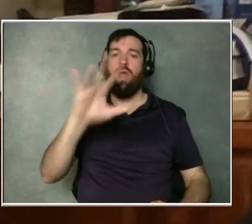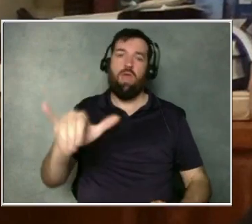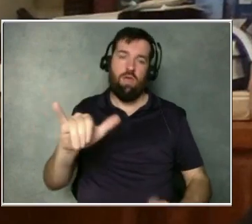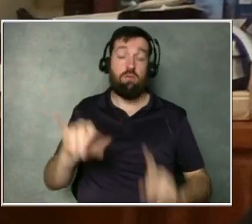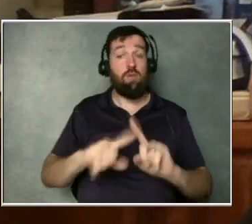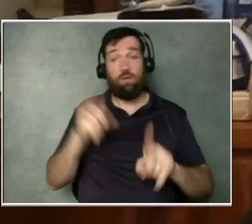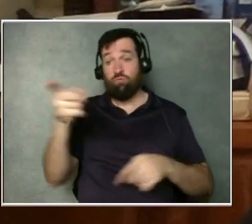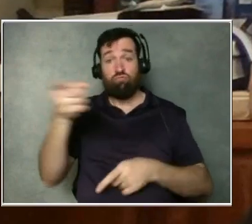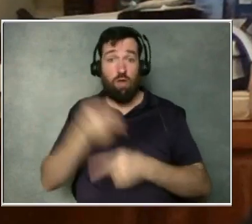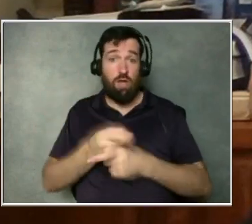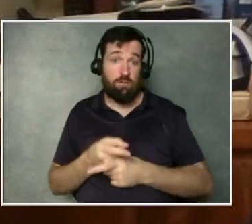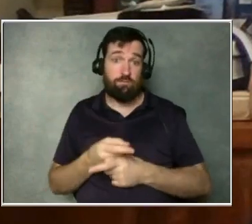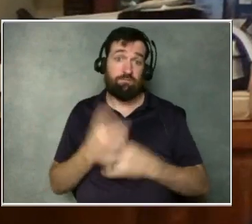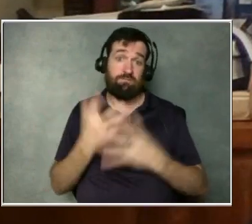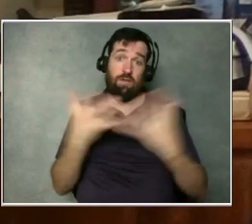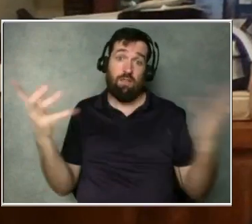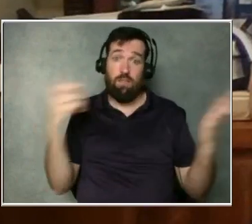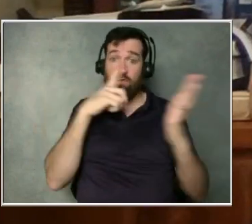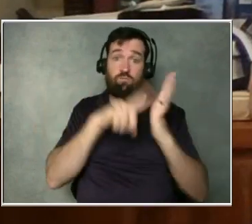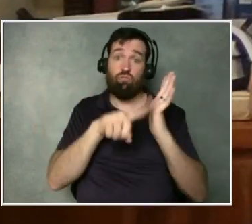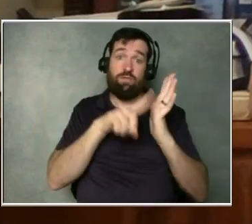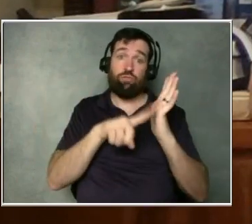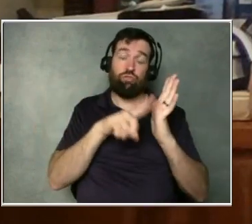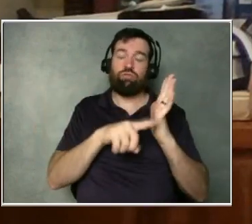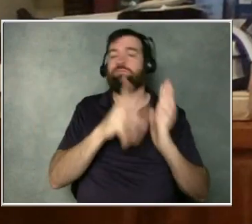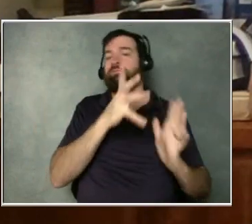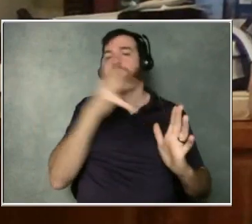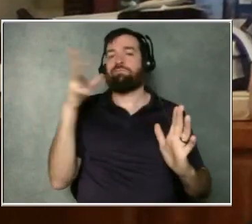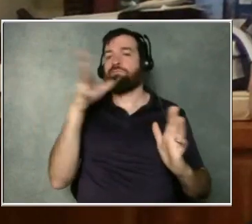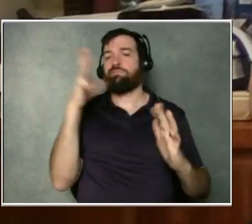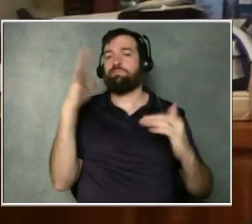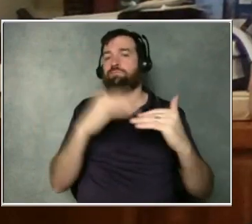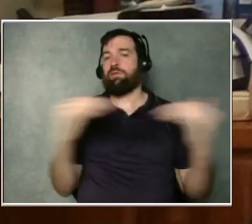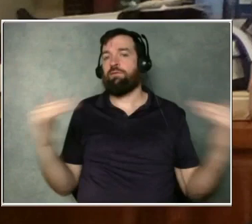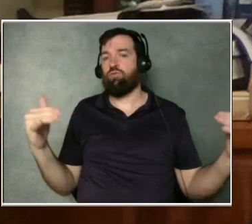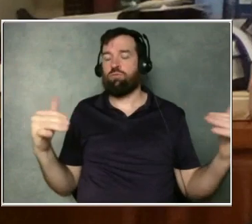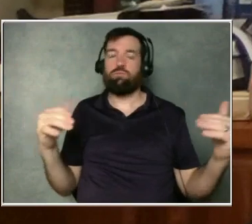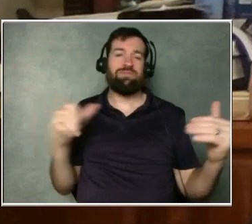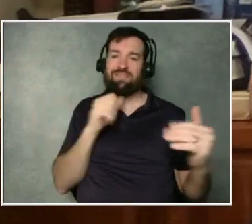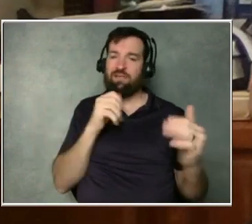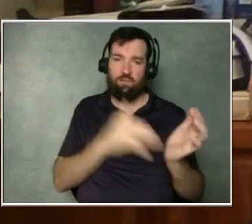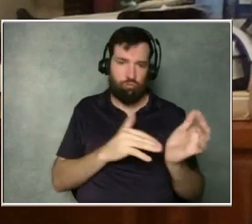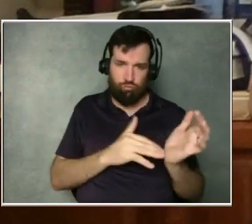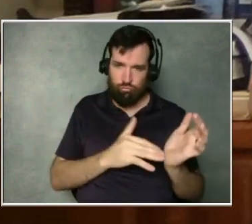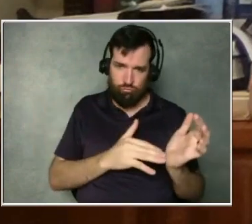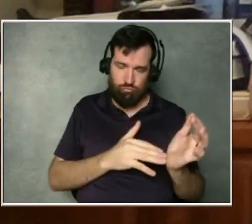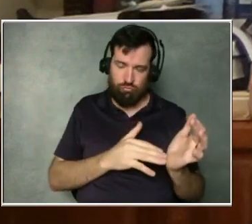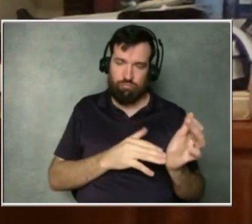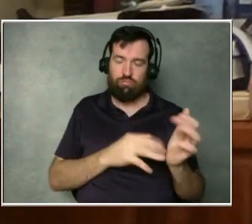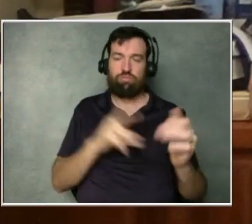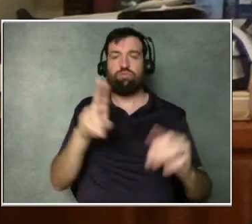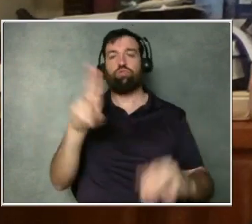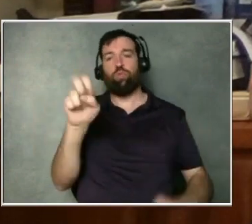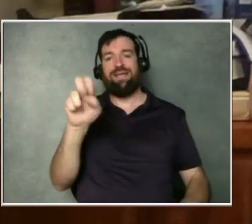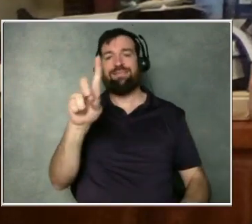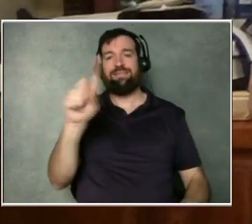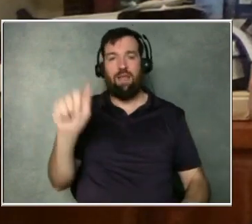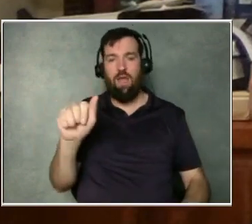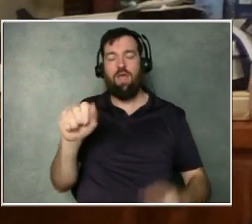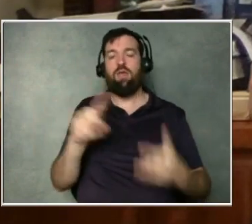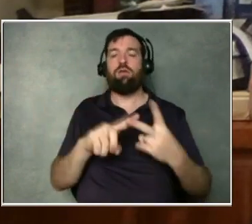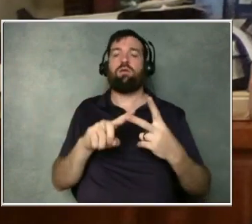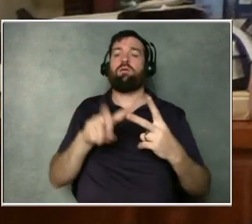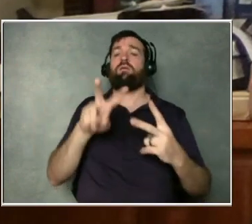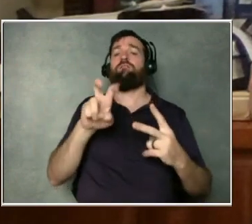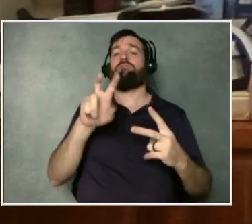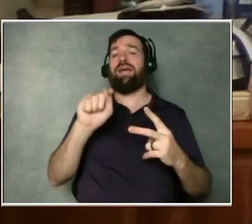that a lot of research at the agricultural level, so this isn't physicians, this is USDA, these are veterinarians,